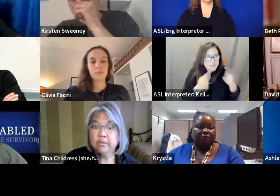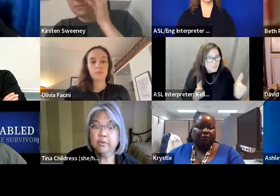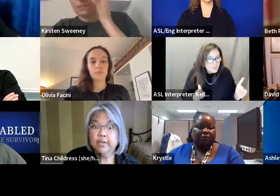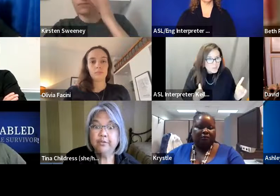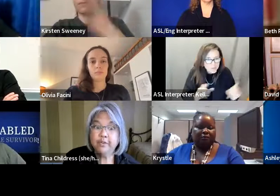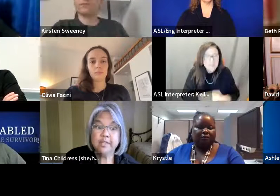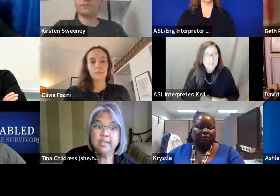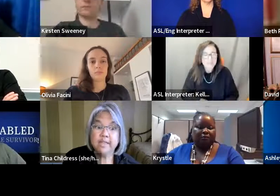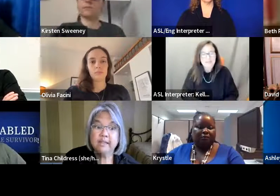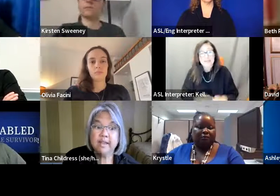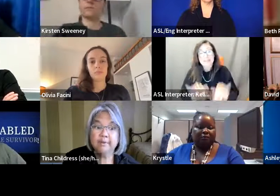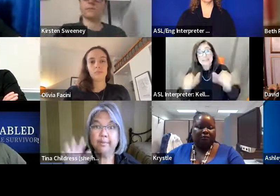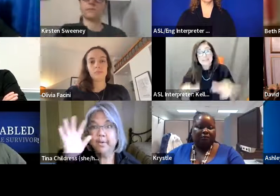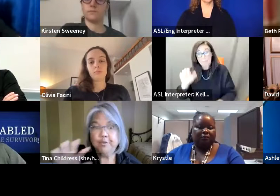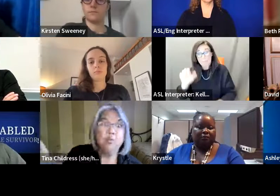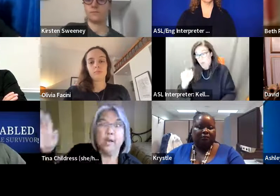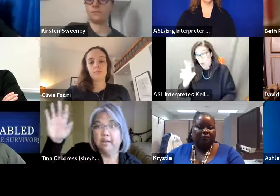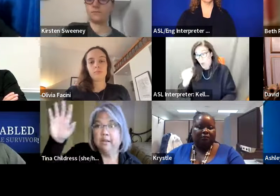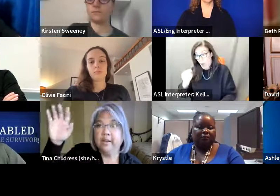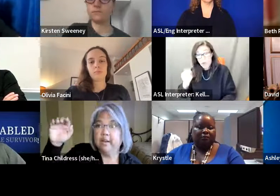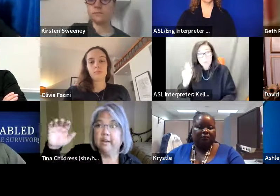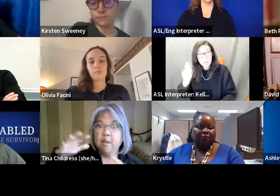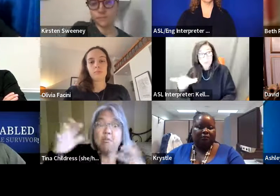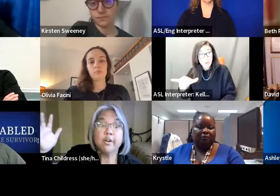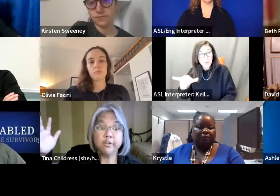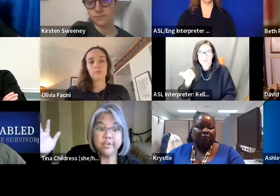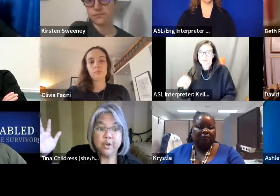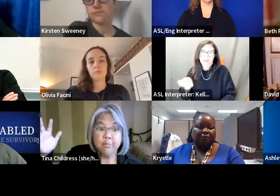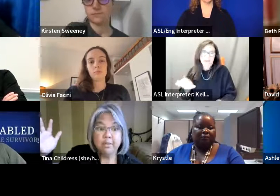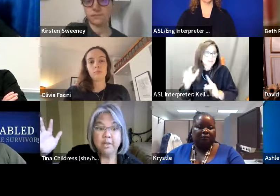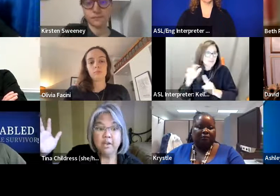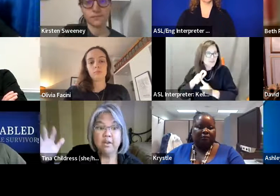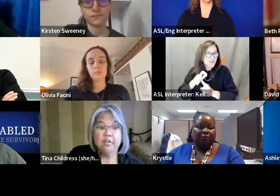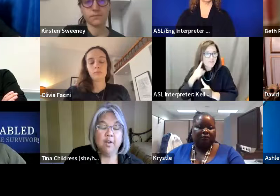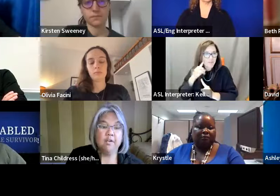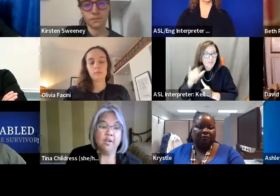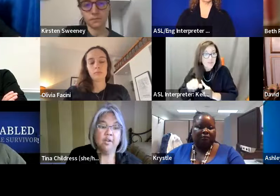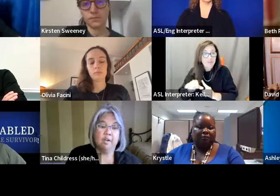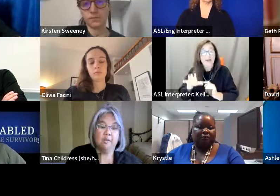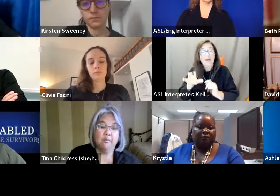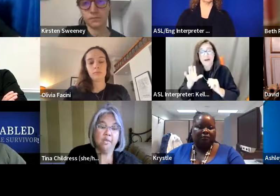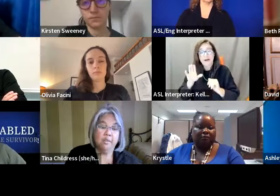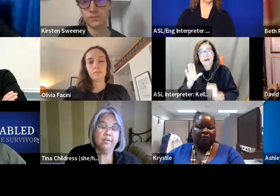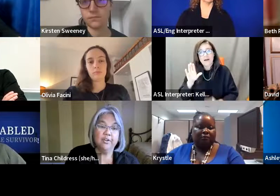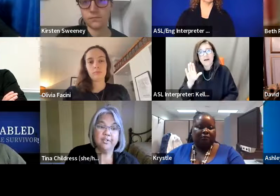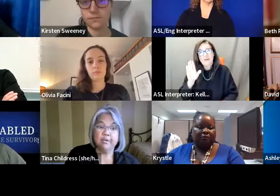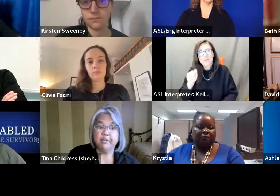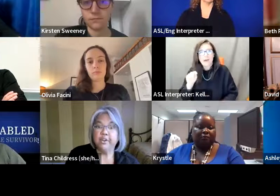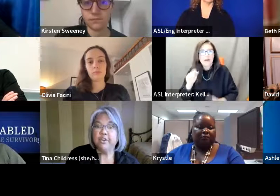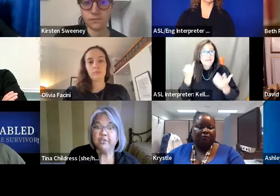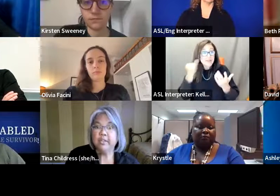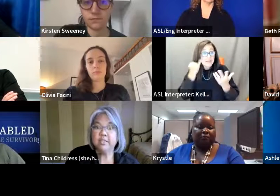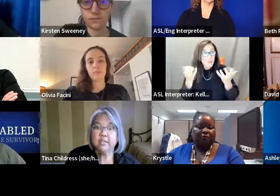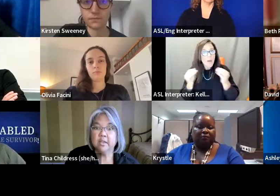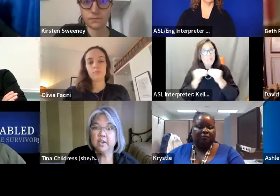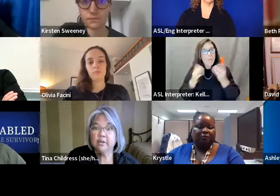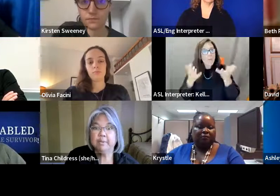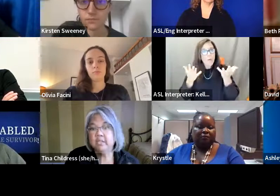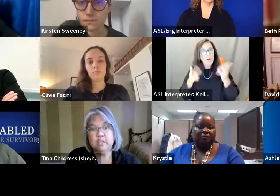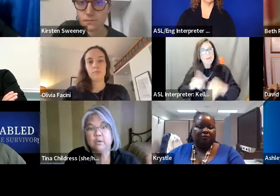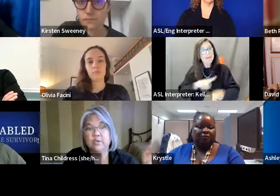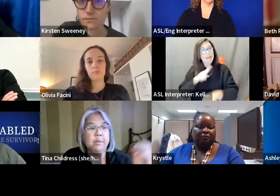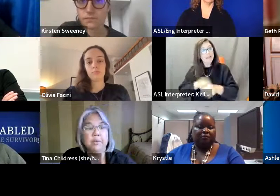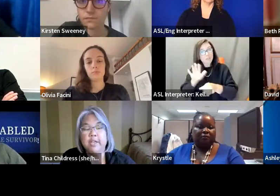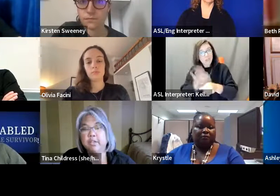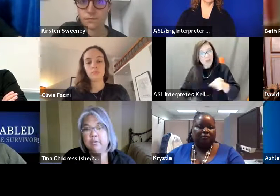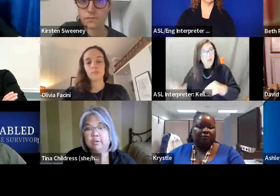is also great for things like that. But if you want like a broader scope, maybe of theaters around the country, that's a great